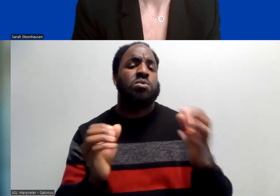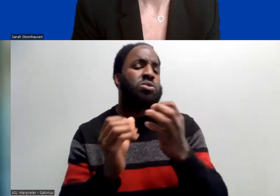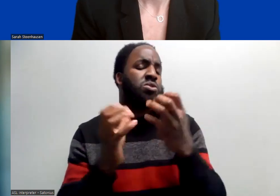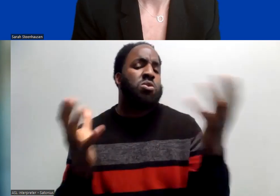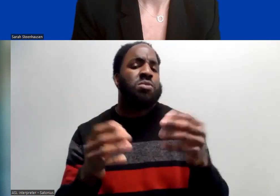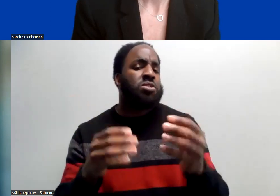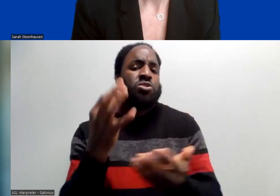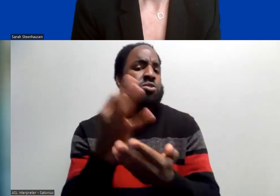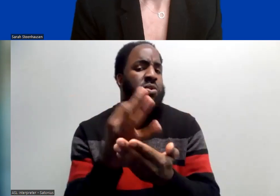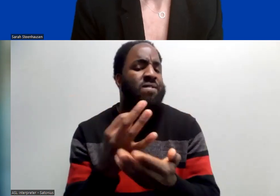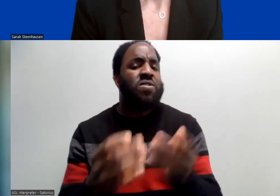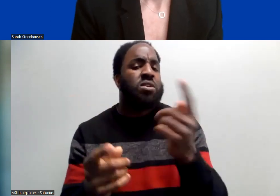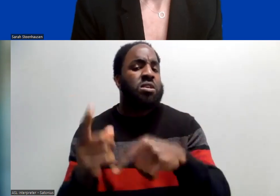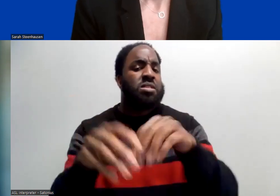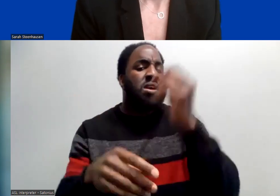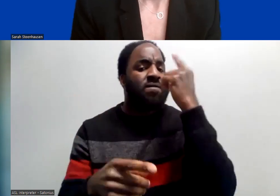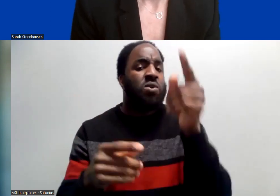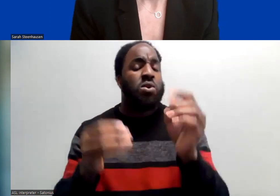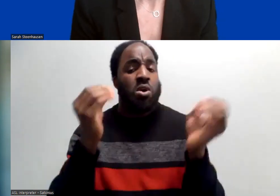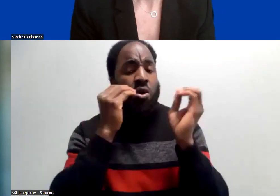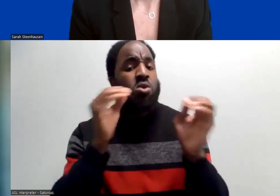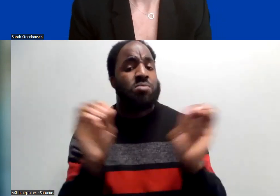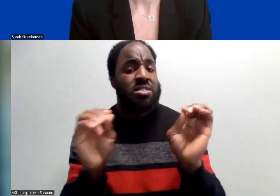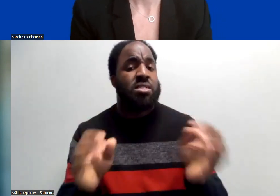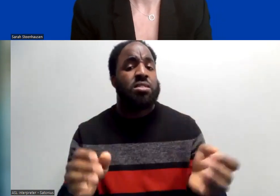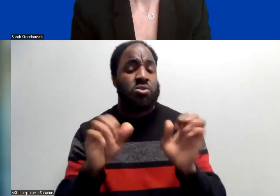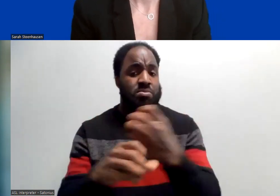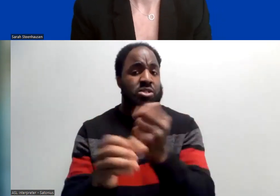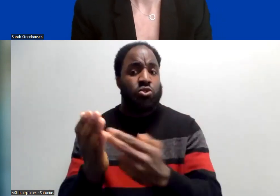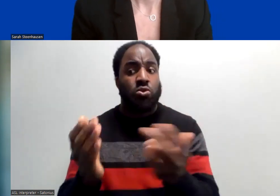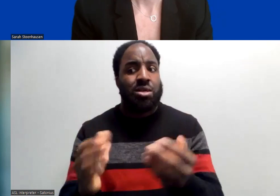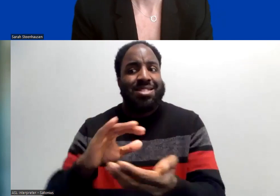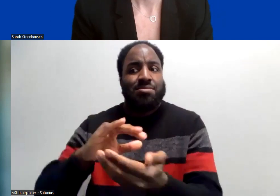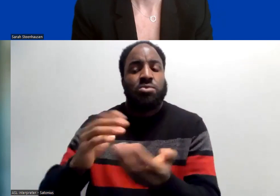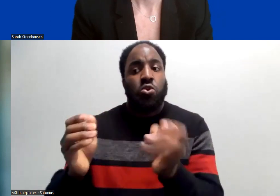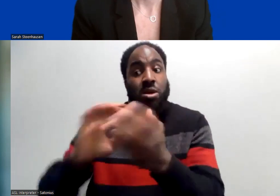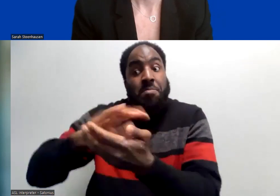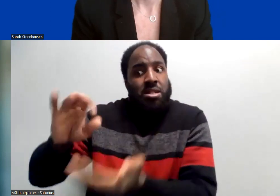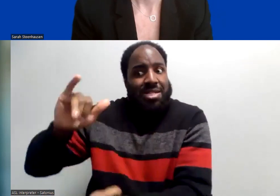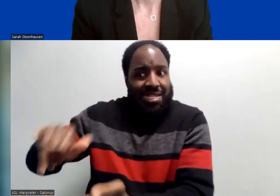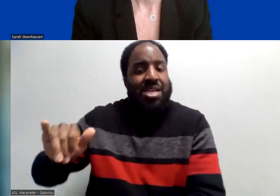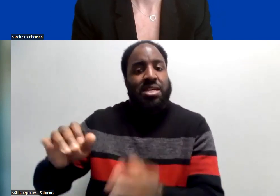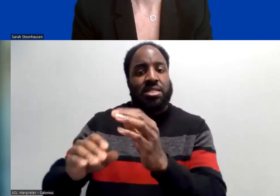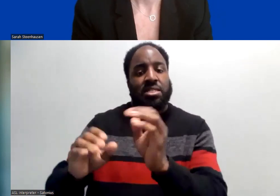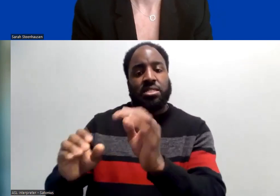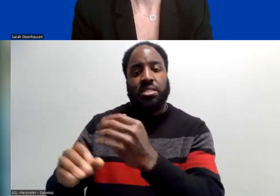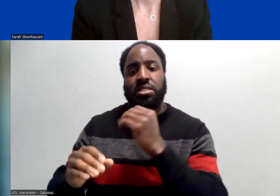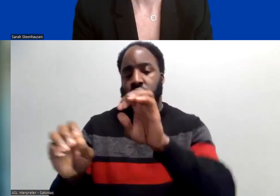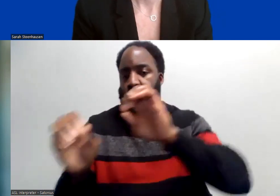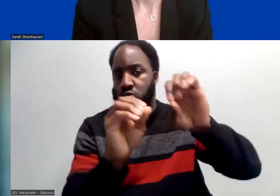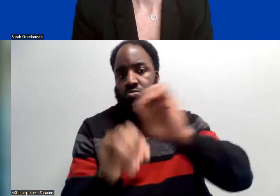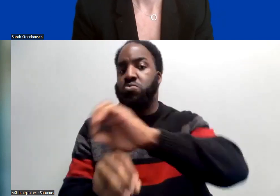funding coming out for homelessness. Can we make sure that a certain amount of it is tailored towards older adults and people with